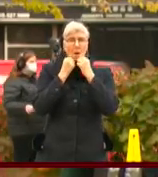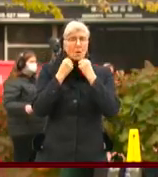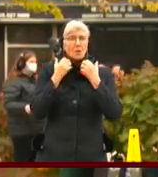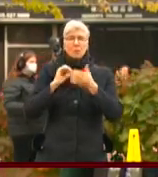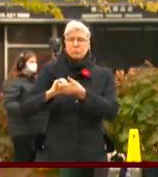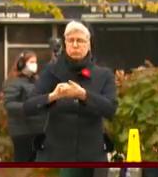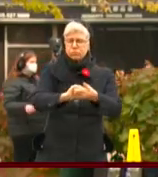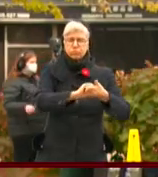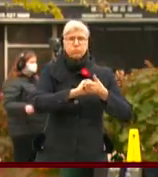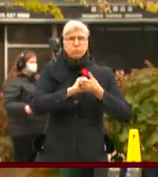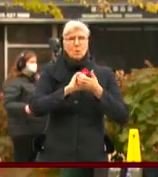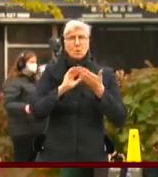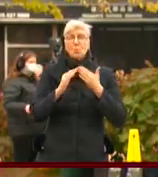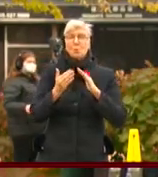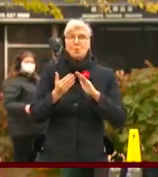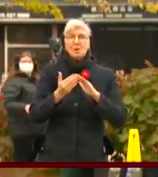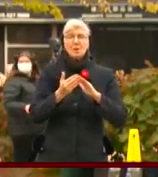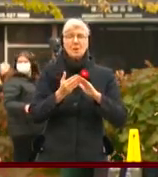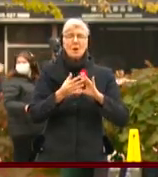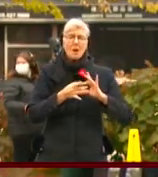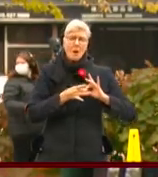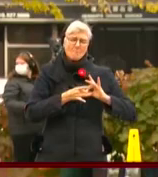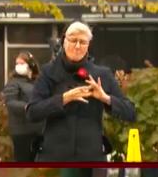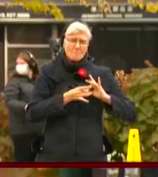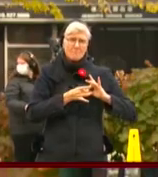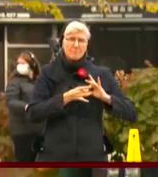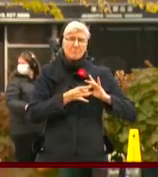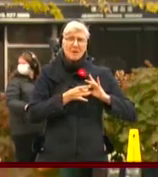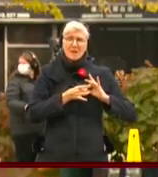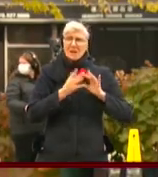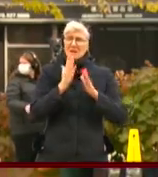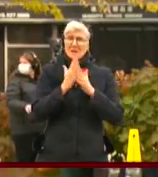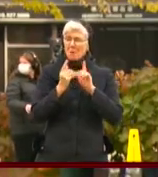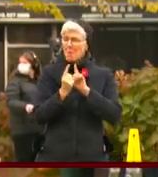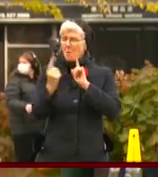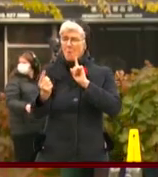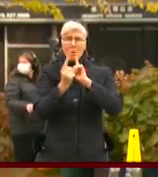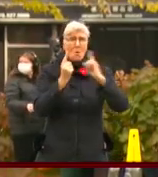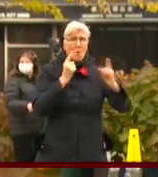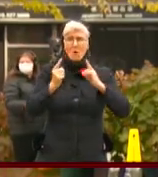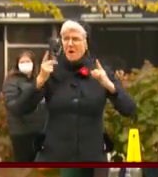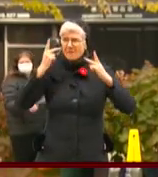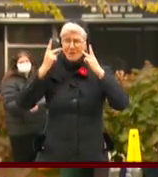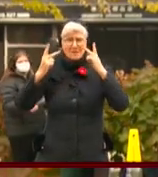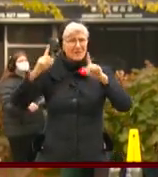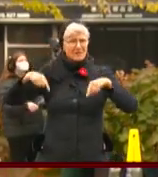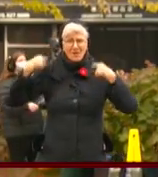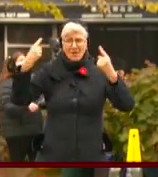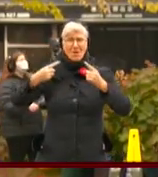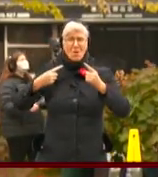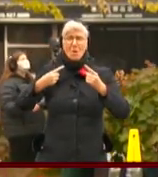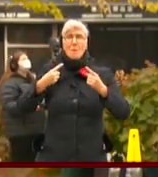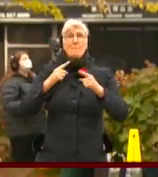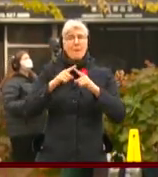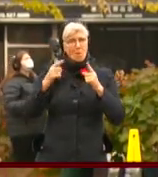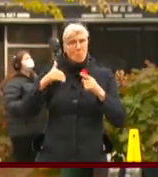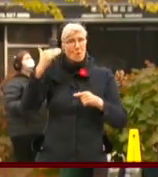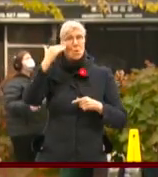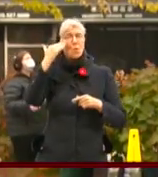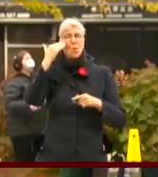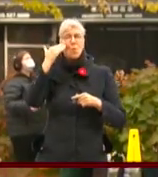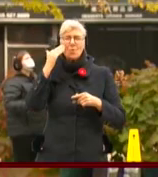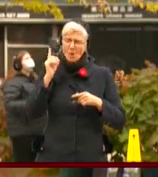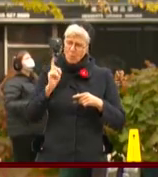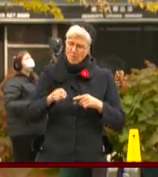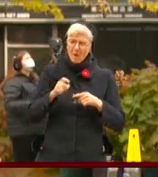those whom we hold dear, those who we have not been able to see in person, yet we know there is still more to do. Each of